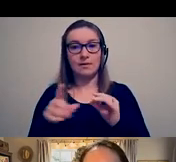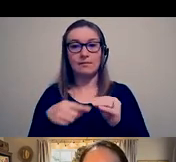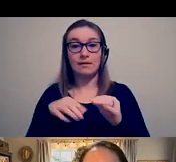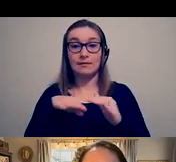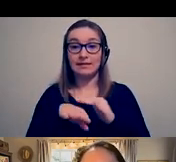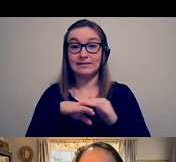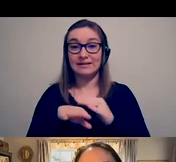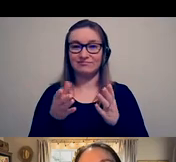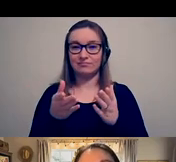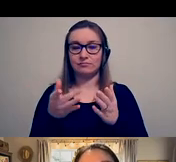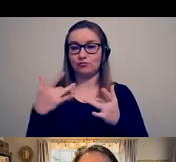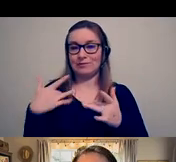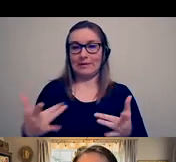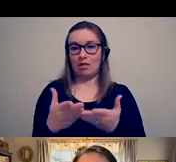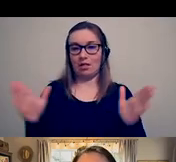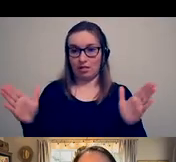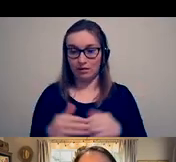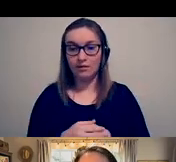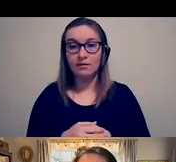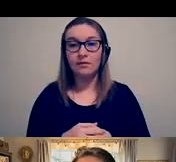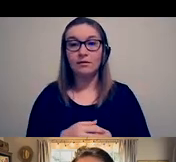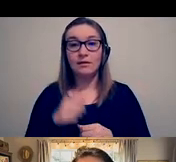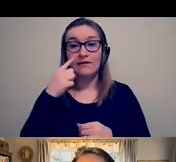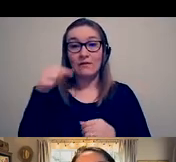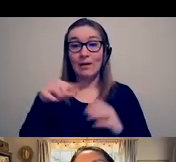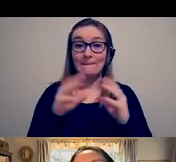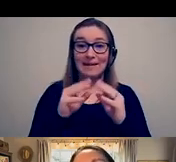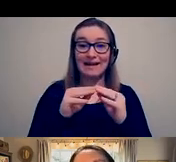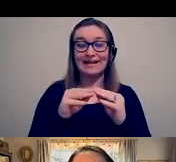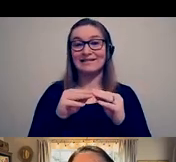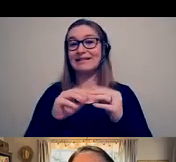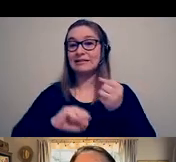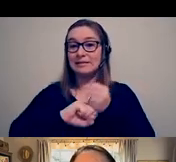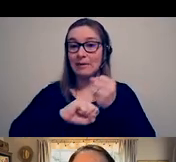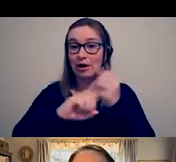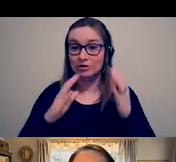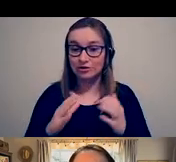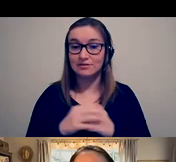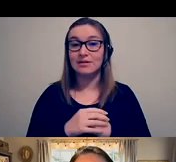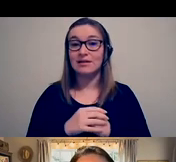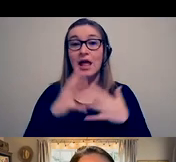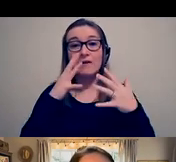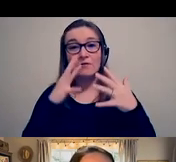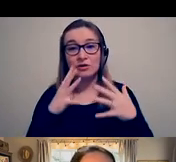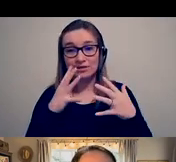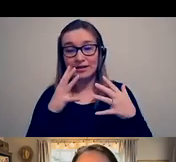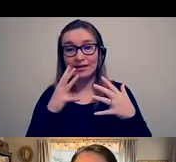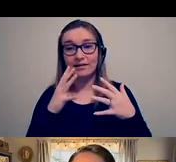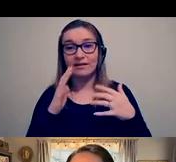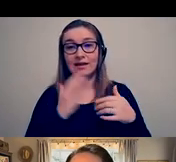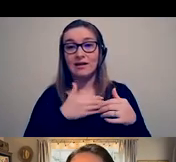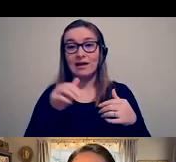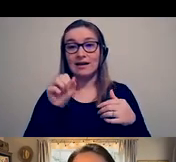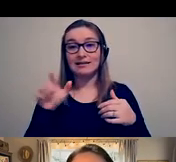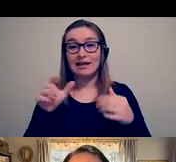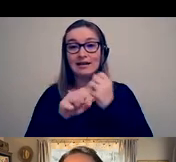accessibility in general of the meetup and sponsorships. Unfortunately, our ASL sponsor